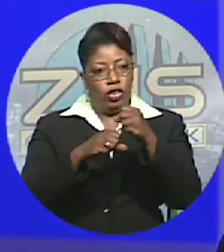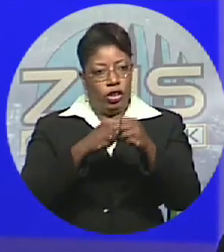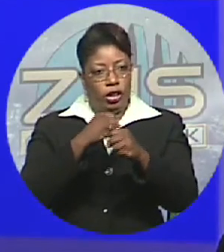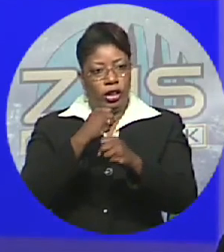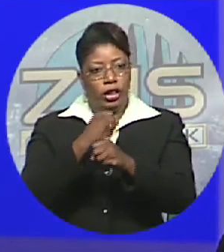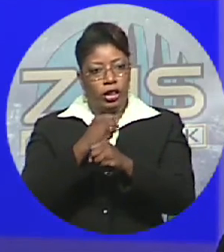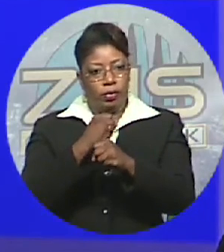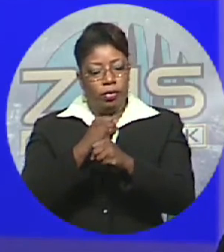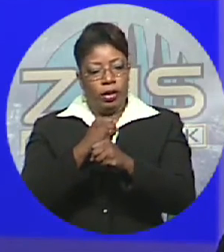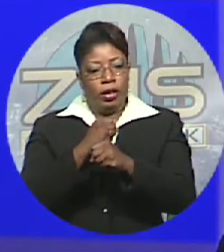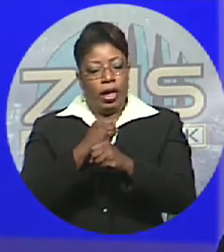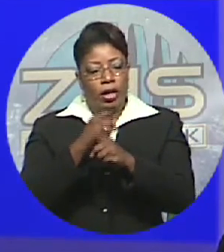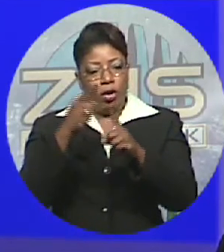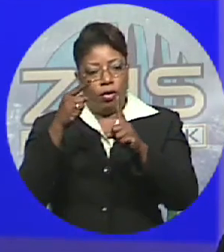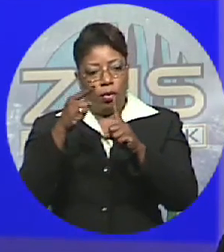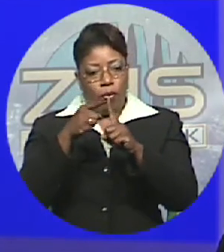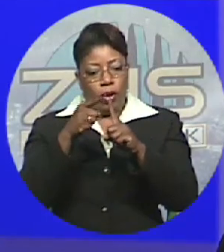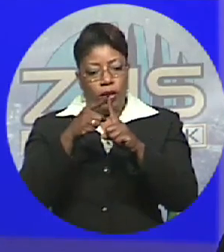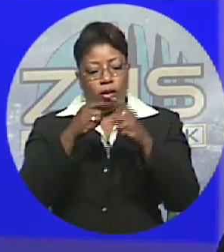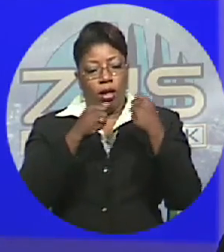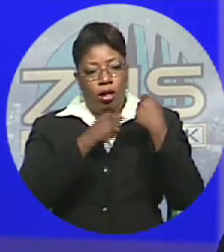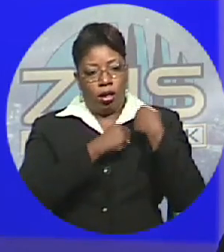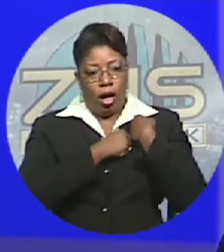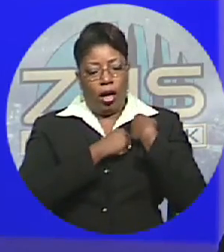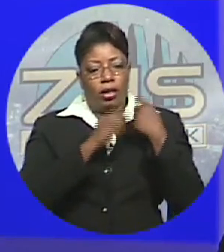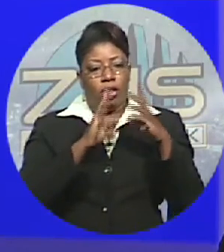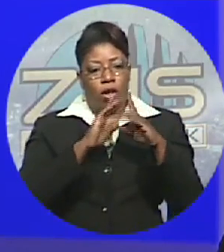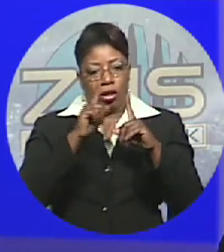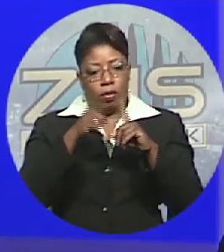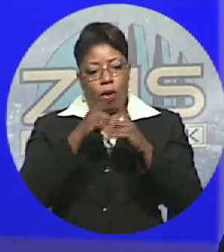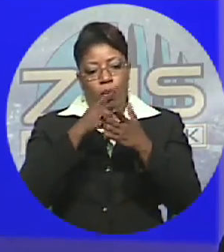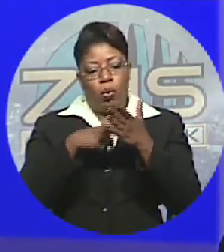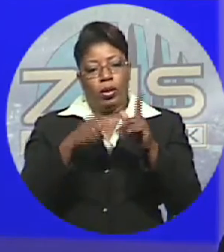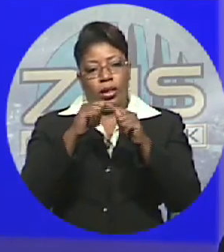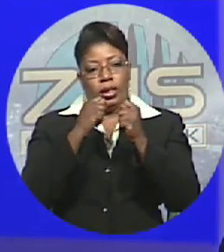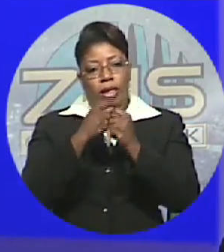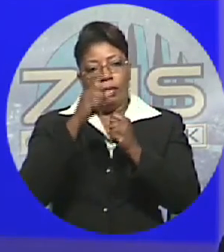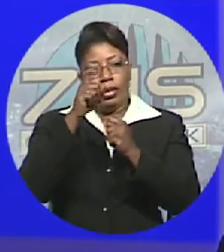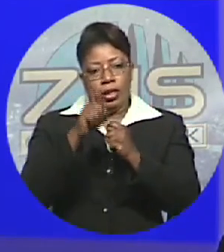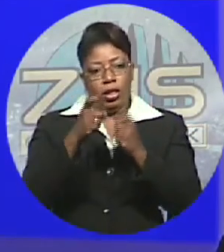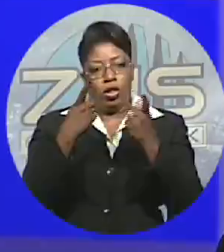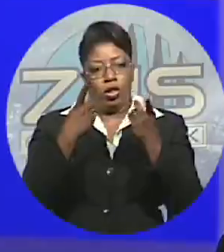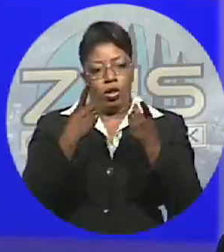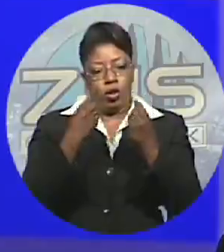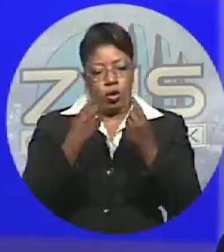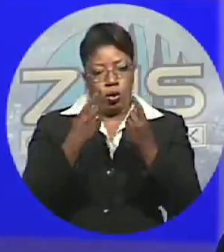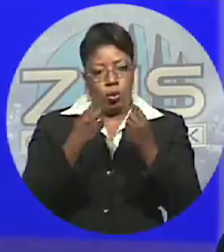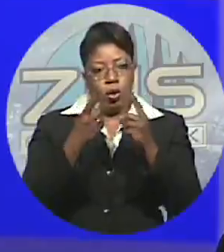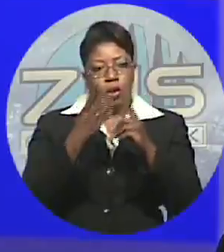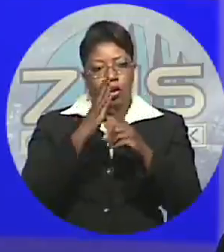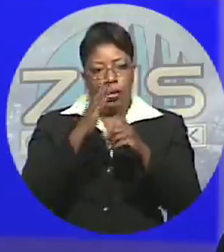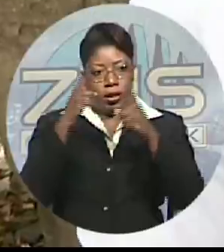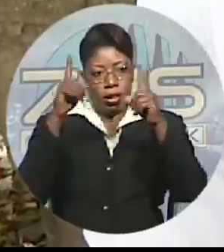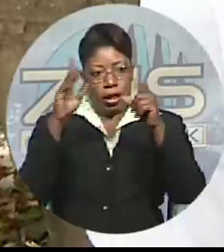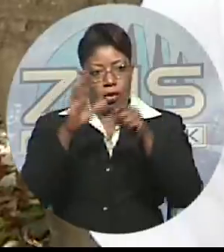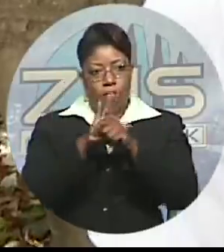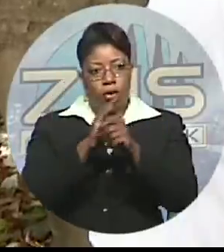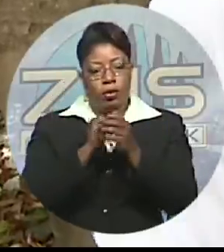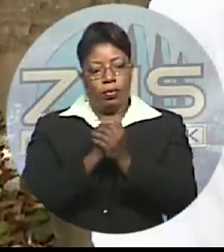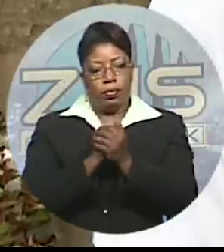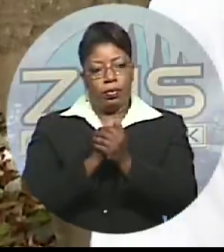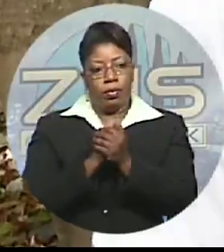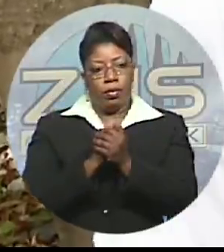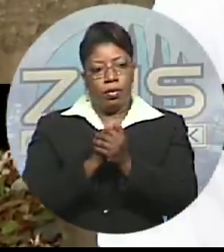point guard Teran Cox spoke about what the team needs to do to be successful moving forward. We just need to